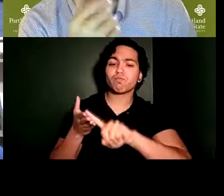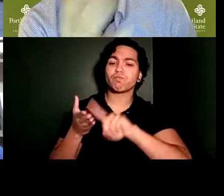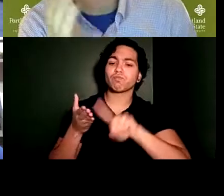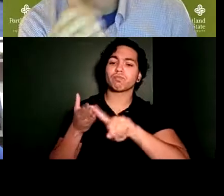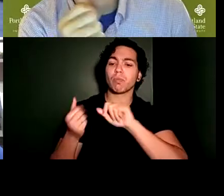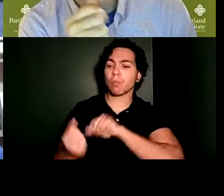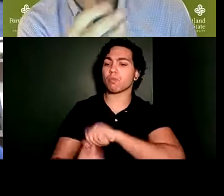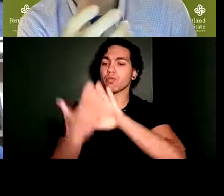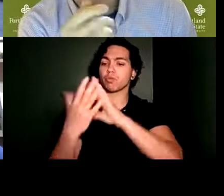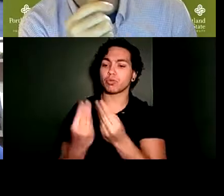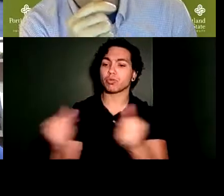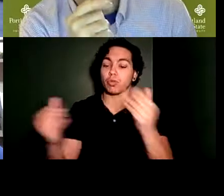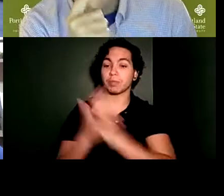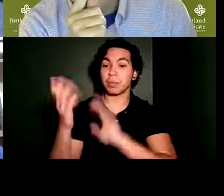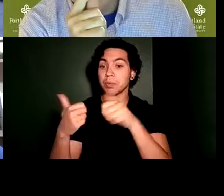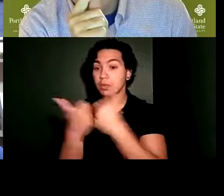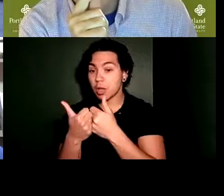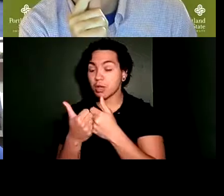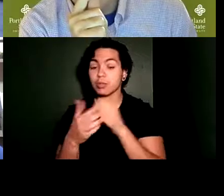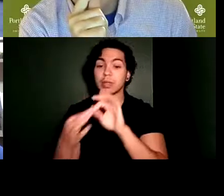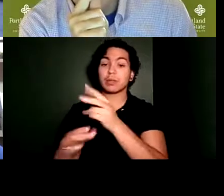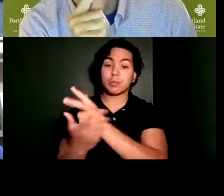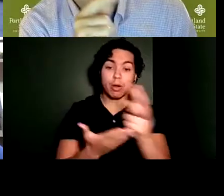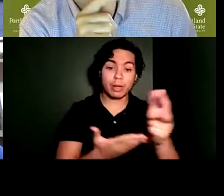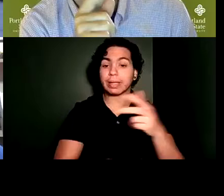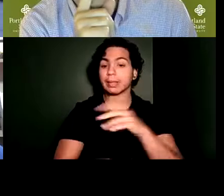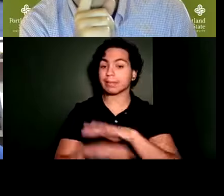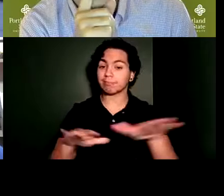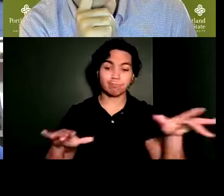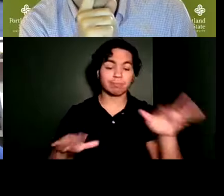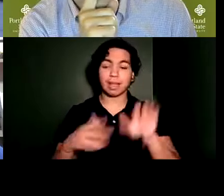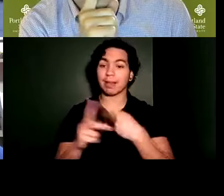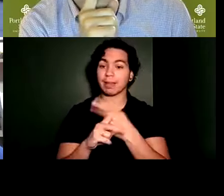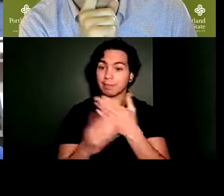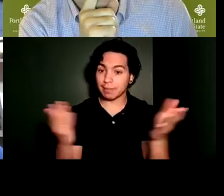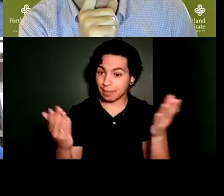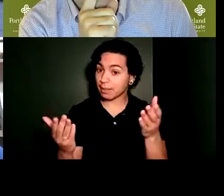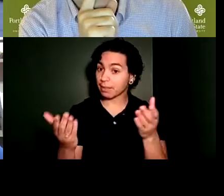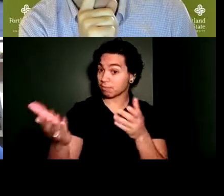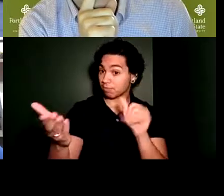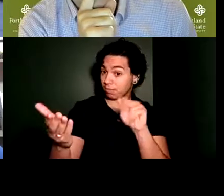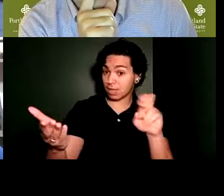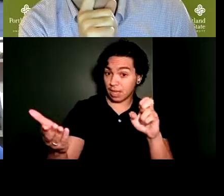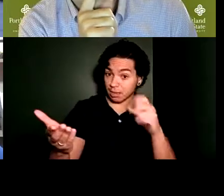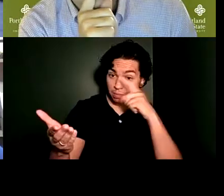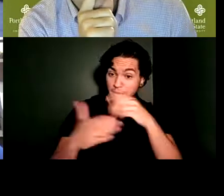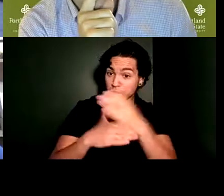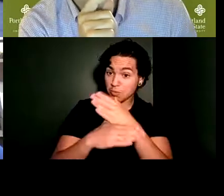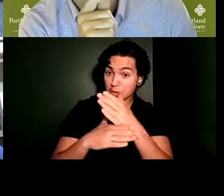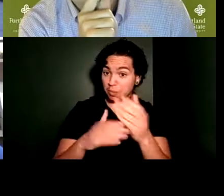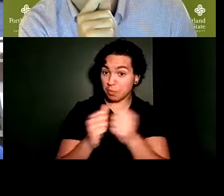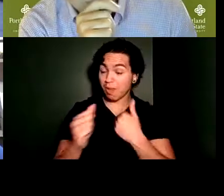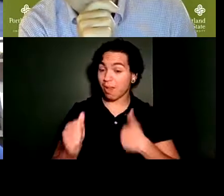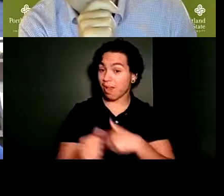approaches solving these challenges, or even what challenges are within that space. Anne, what's your thoughts on, is